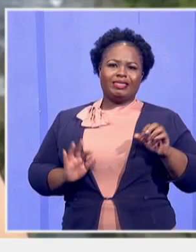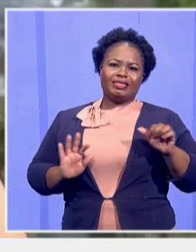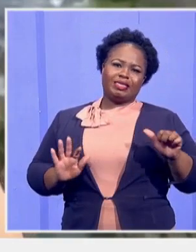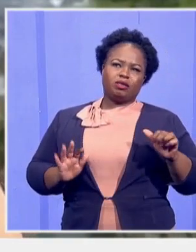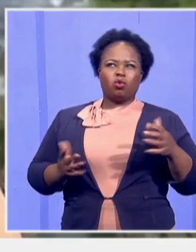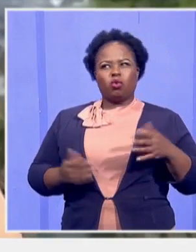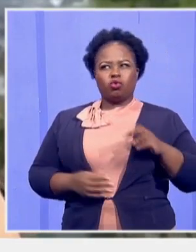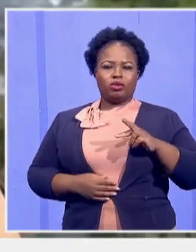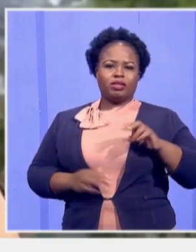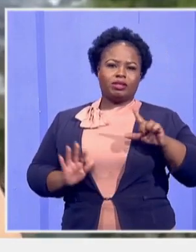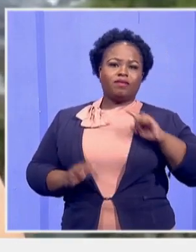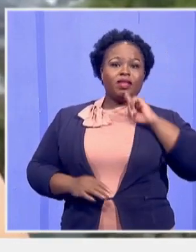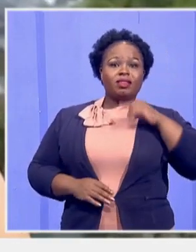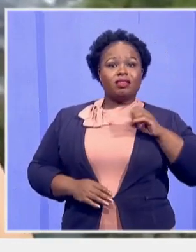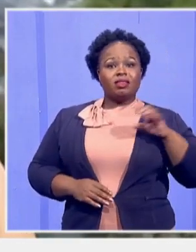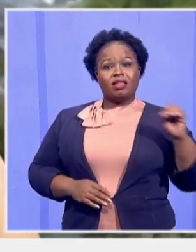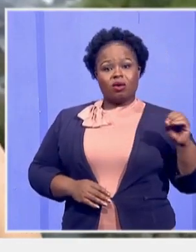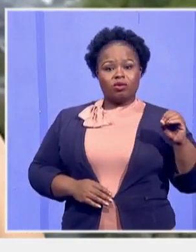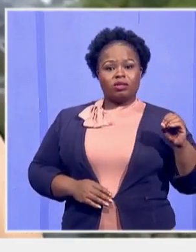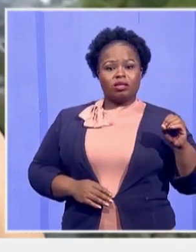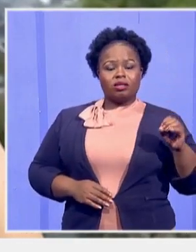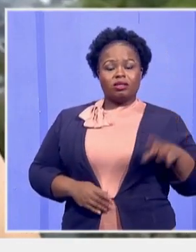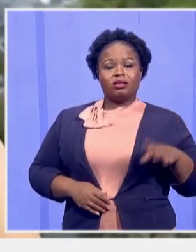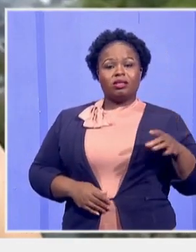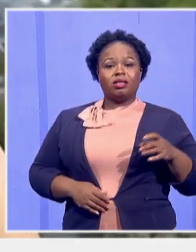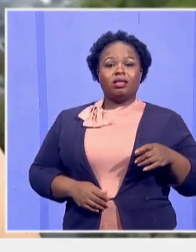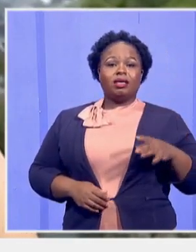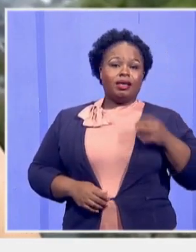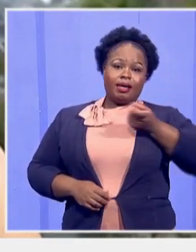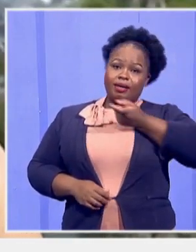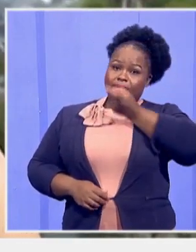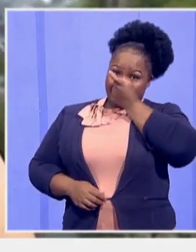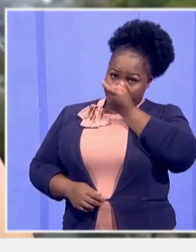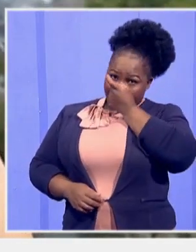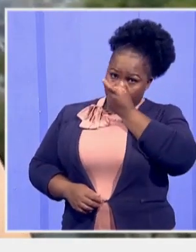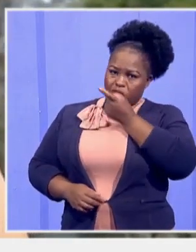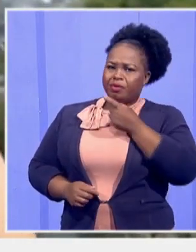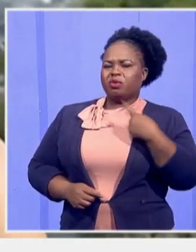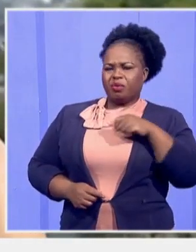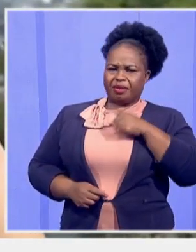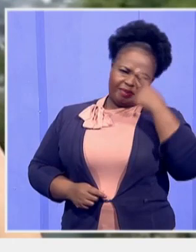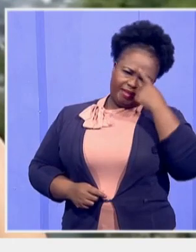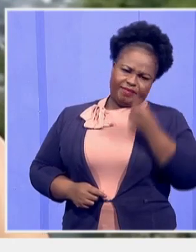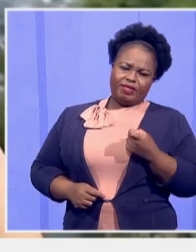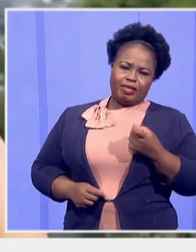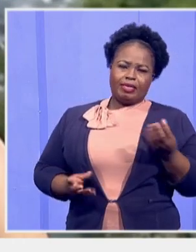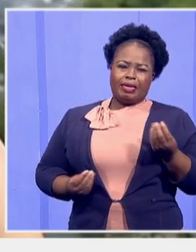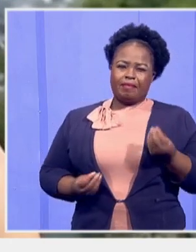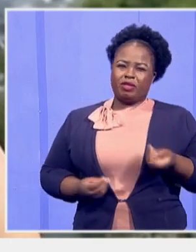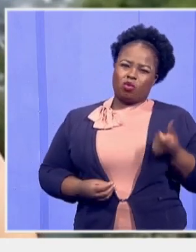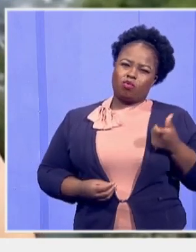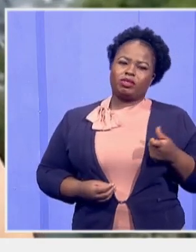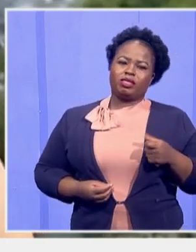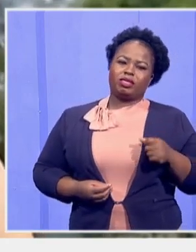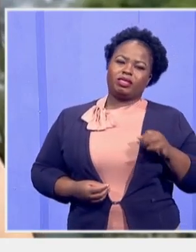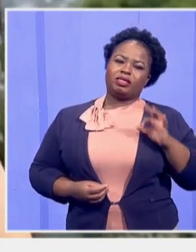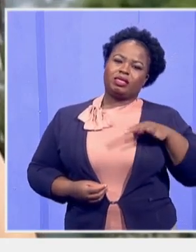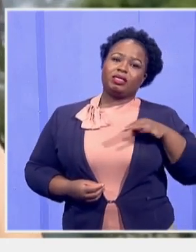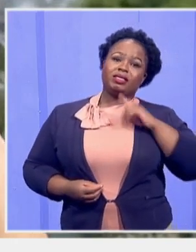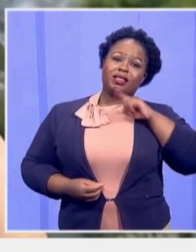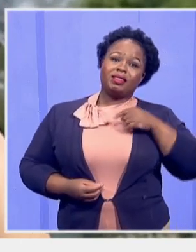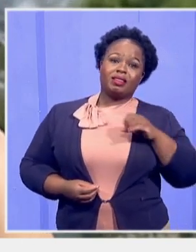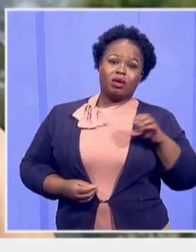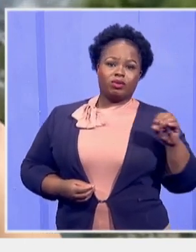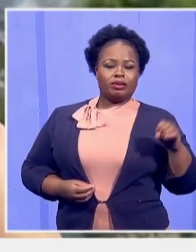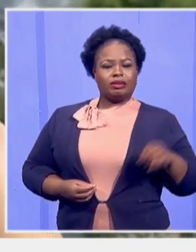27,000 rhinos left in the wild. We believe it's much less. We believe the number to be closer to about 13,000.